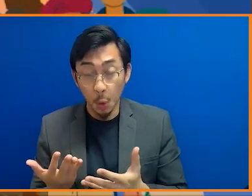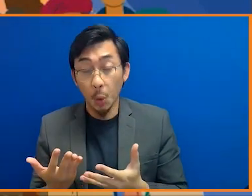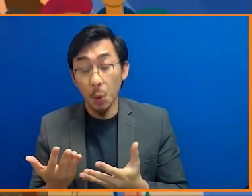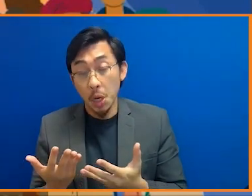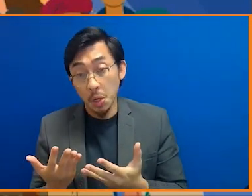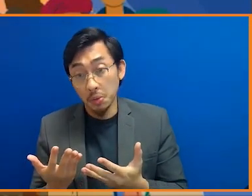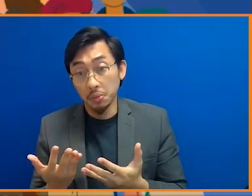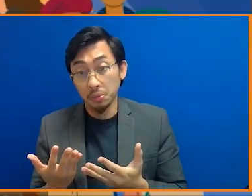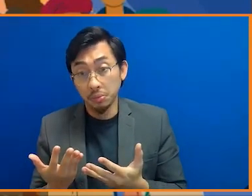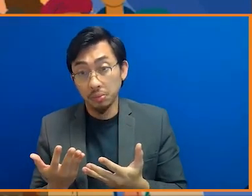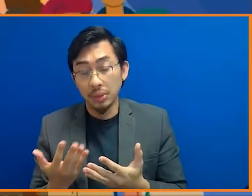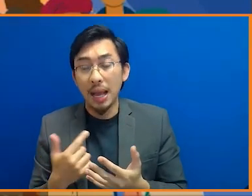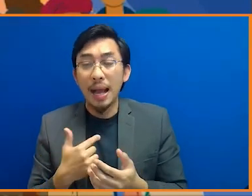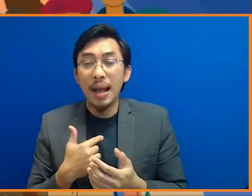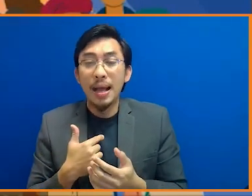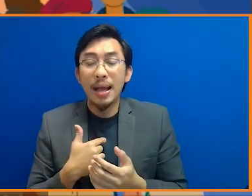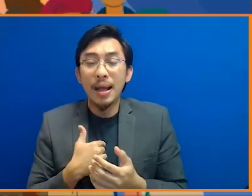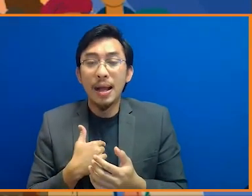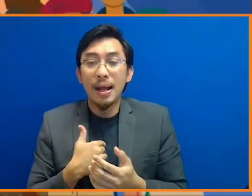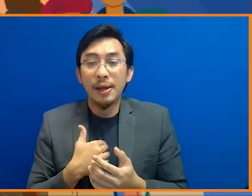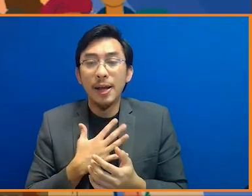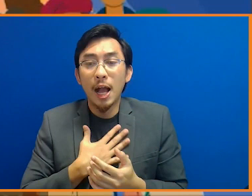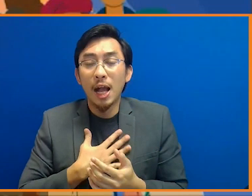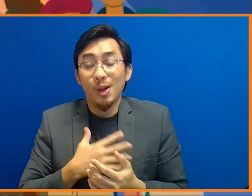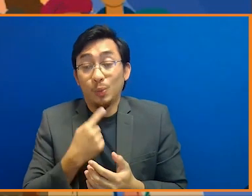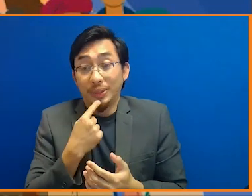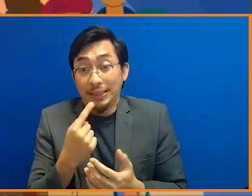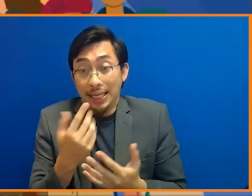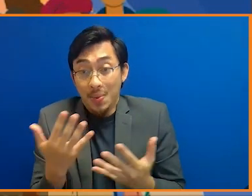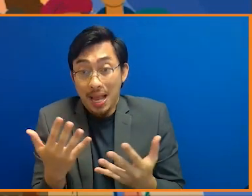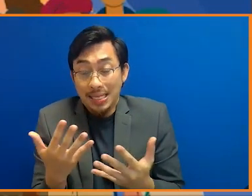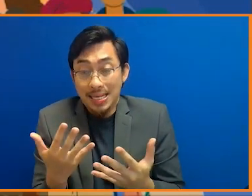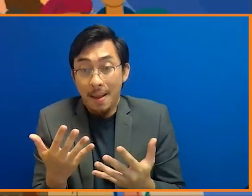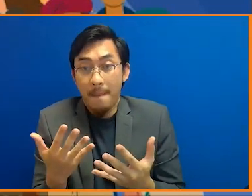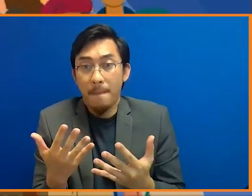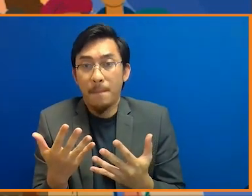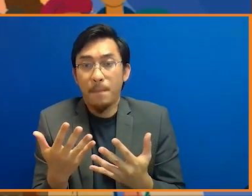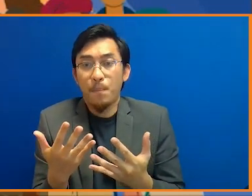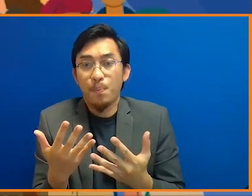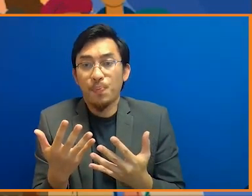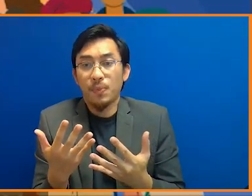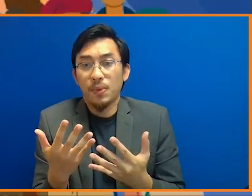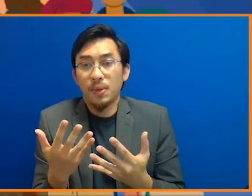So what I'm trying to say is